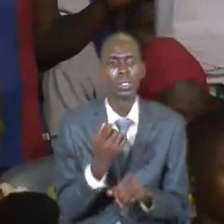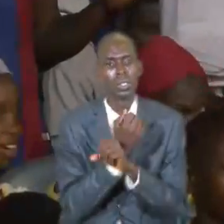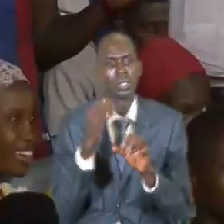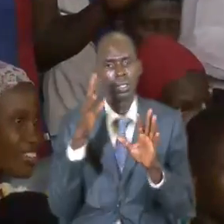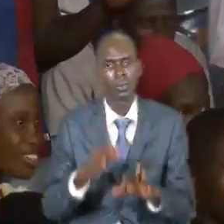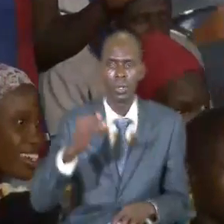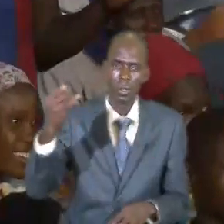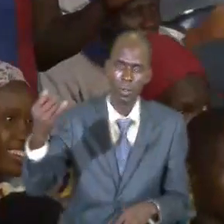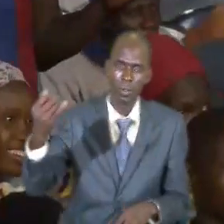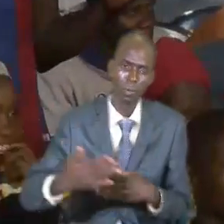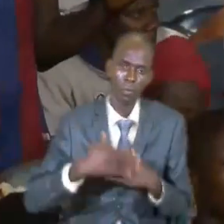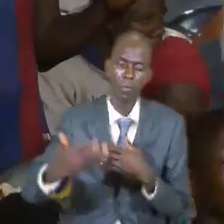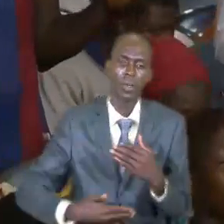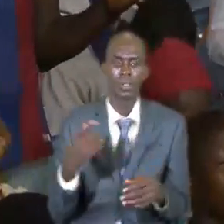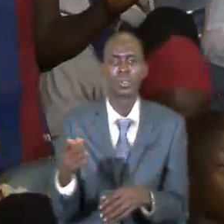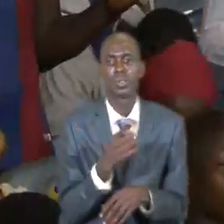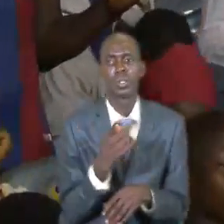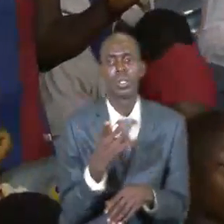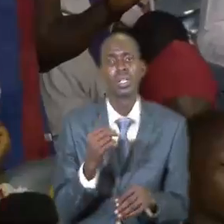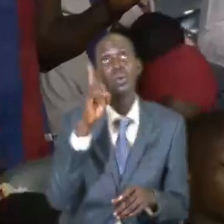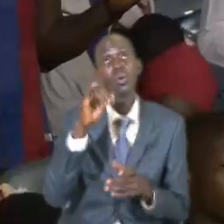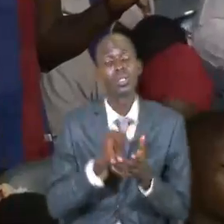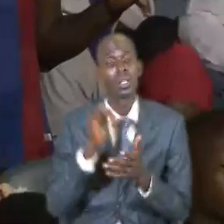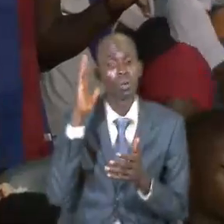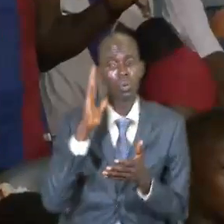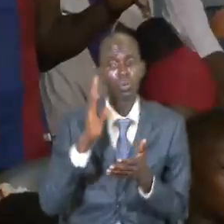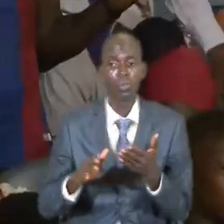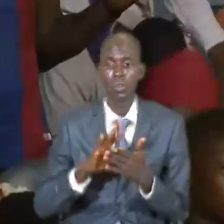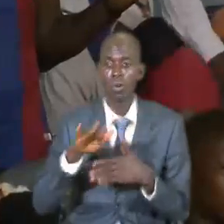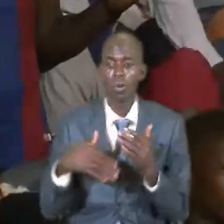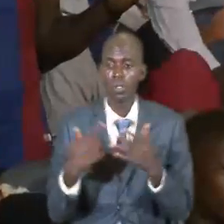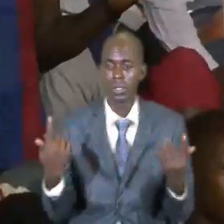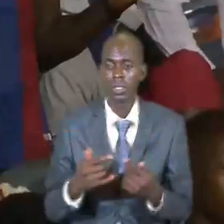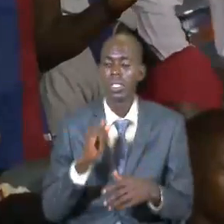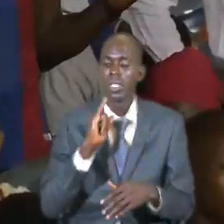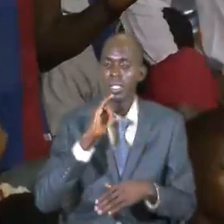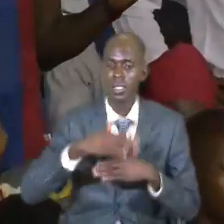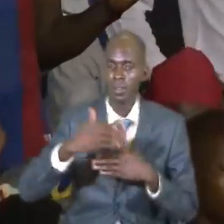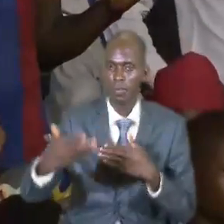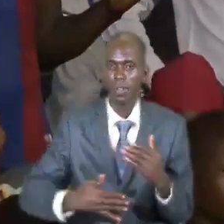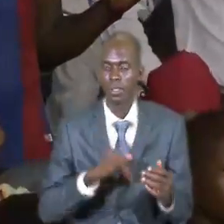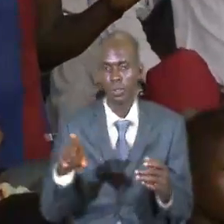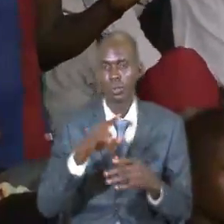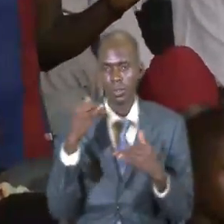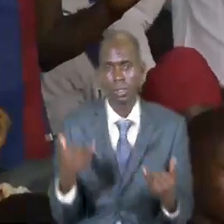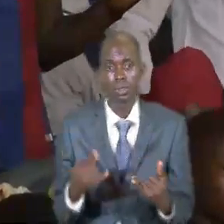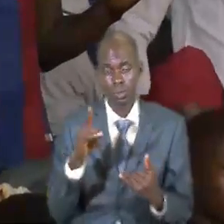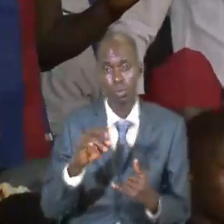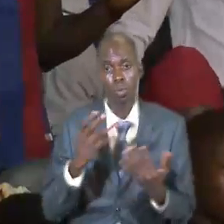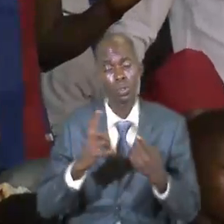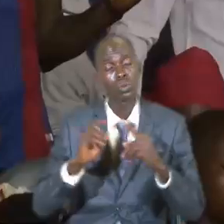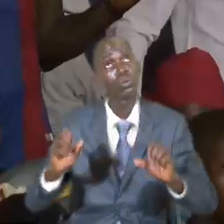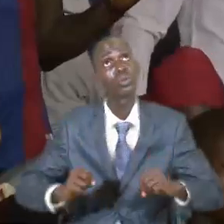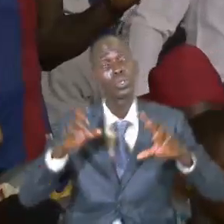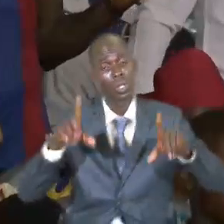who is going to forgive all your sins, He invites you tonight. Just stand up there and say, Lord, here I am. Here